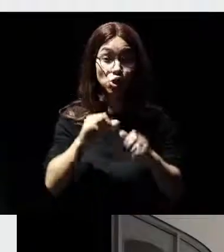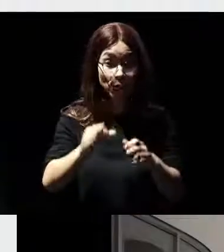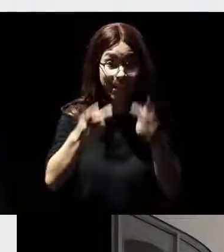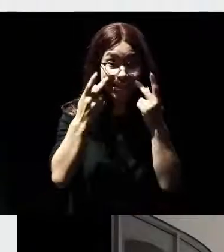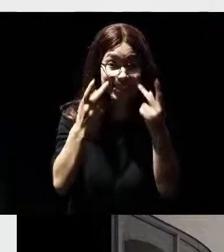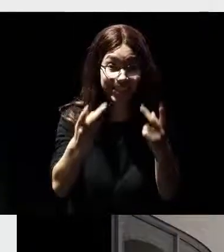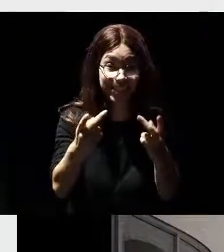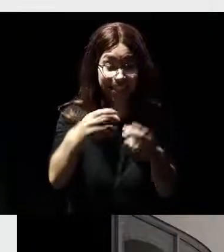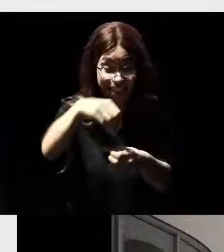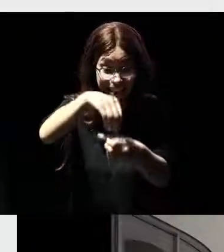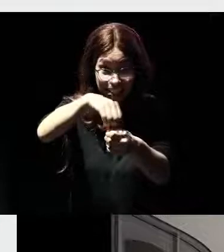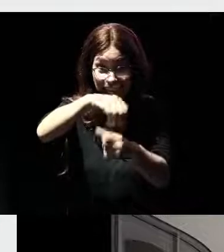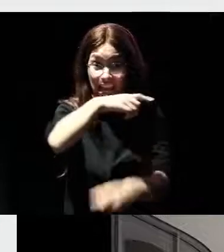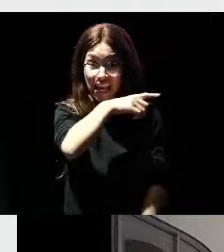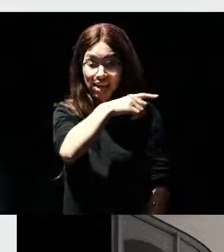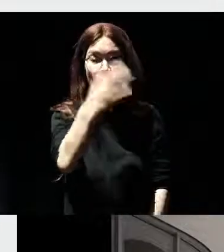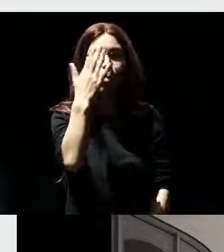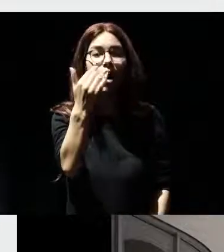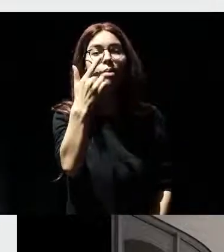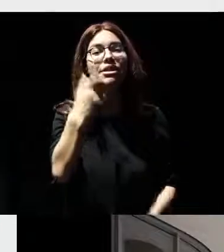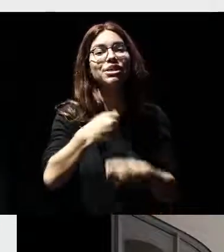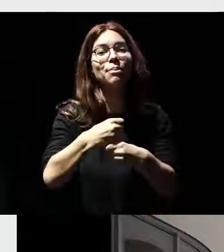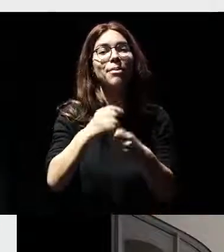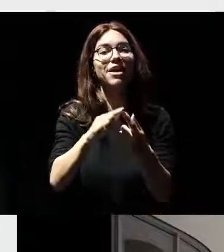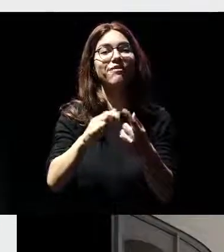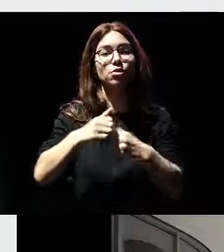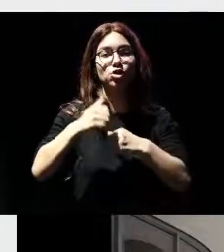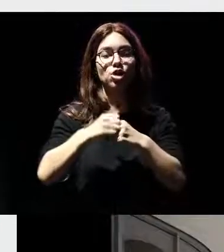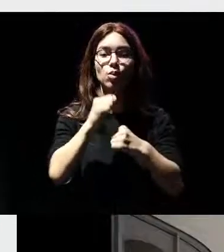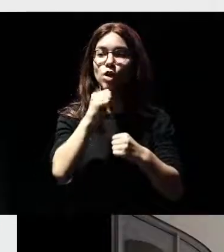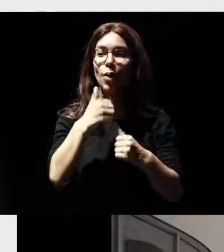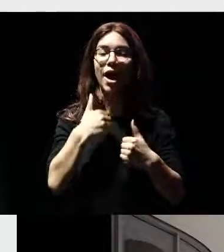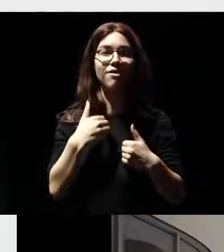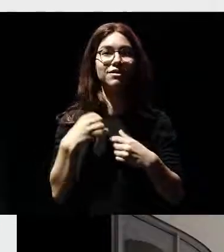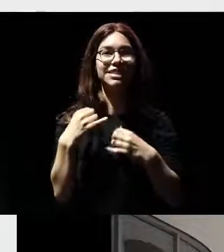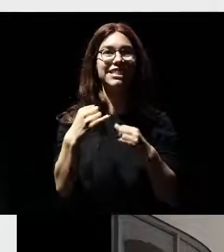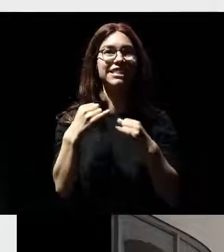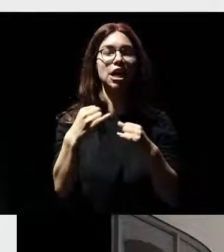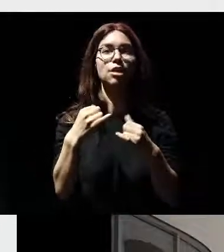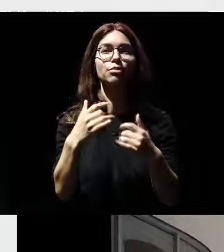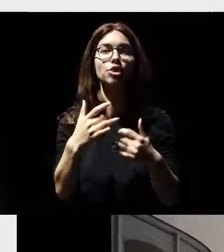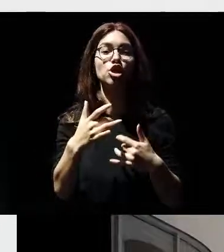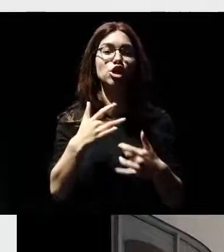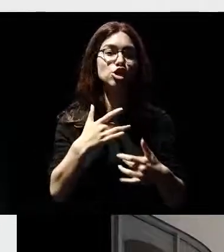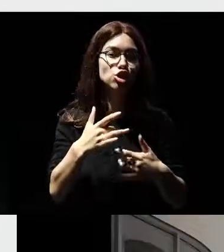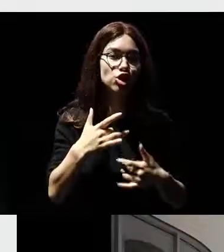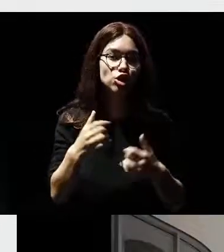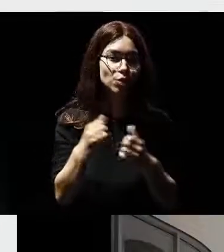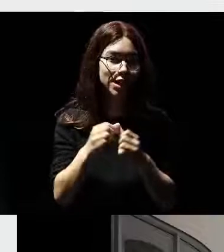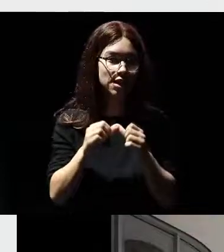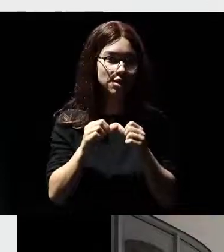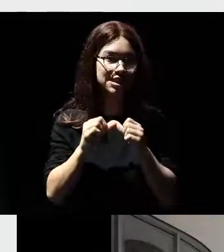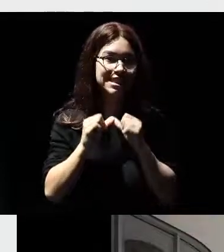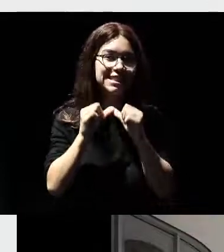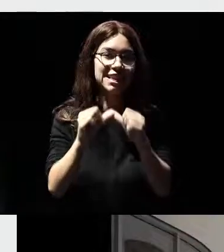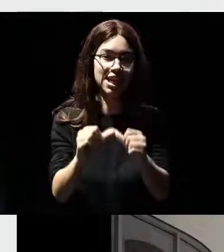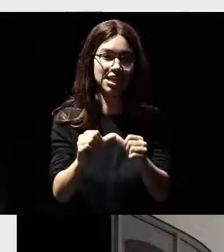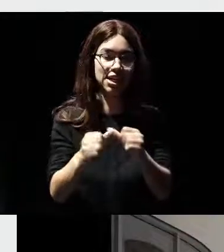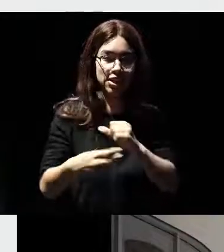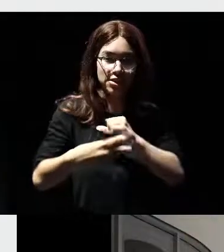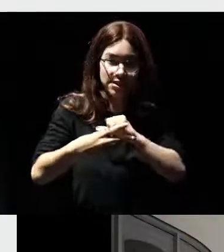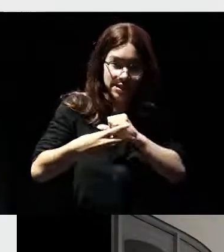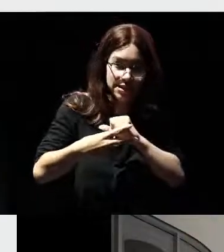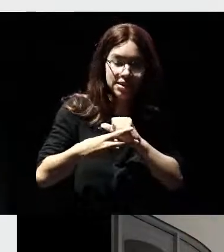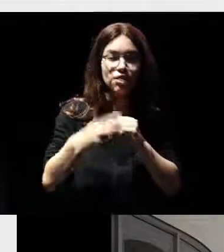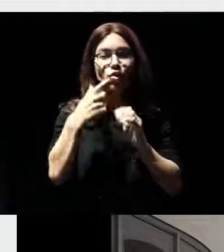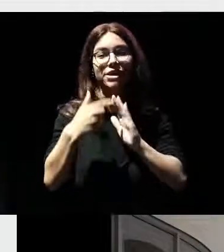visible. Because they're made out of stone, we don't have the same kind of conservation concerns as you might, for instance, with works